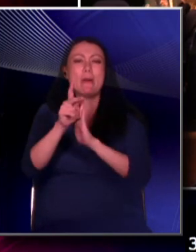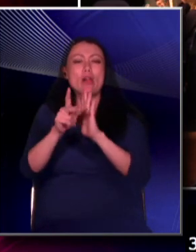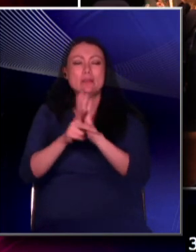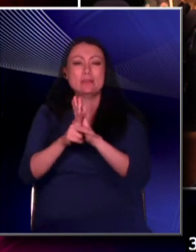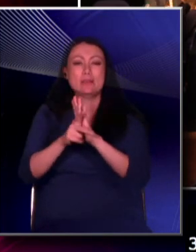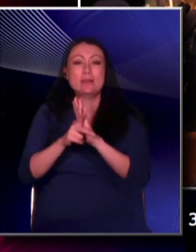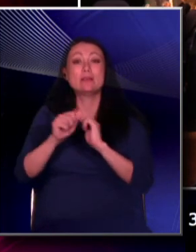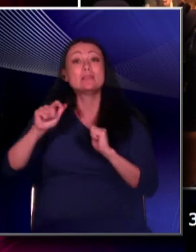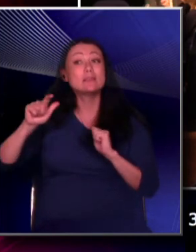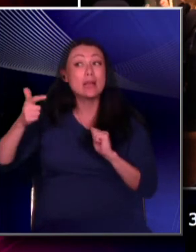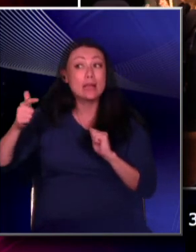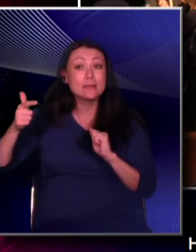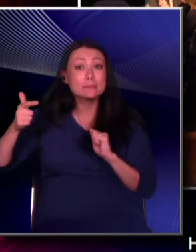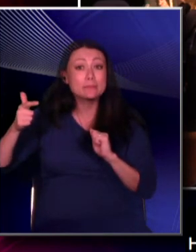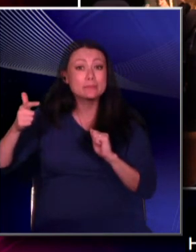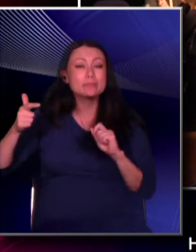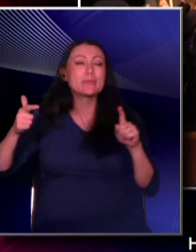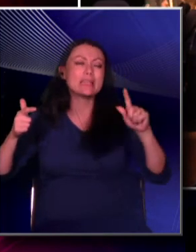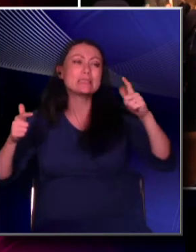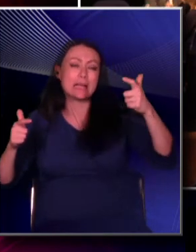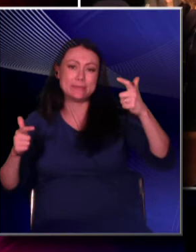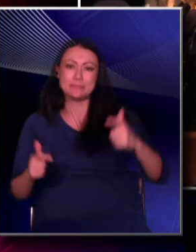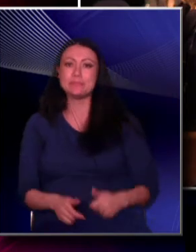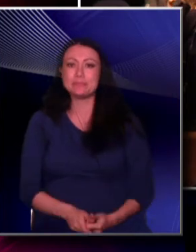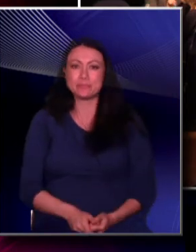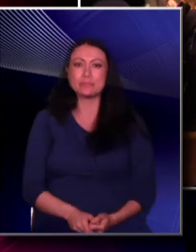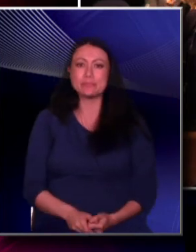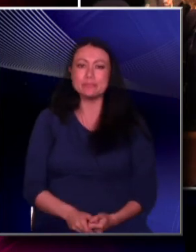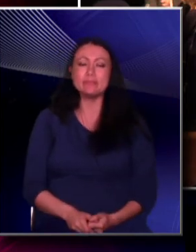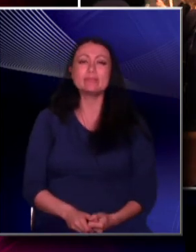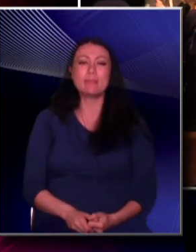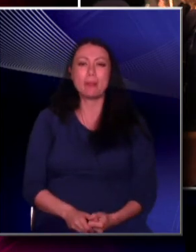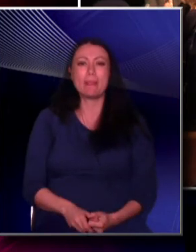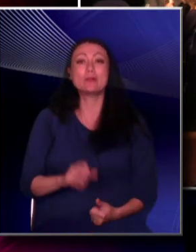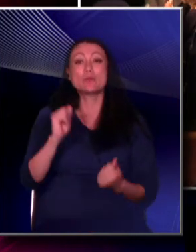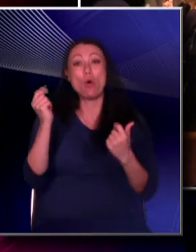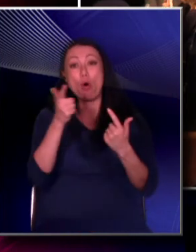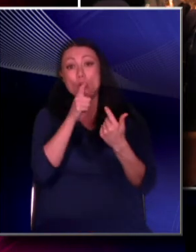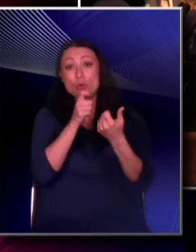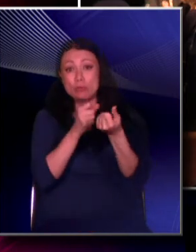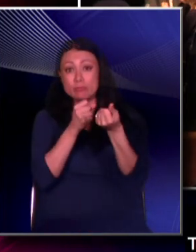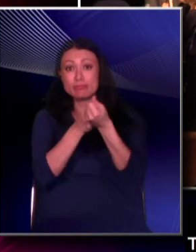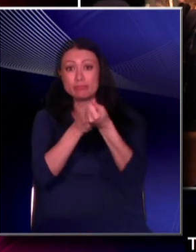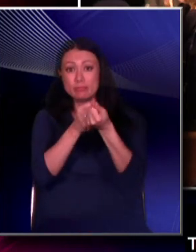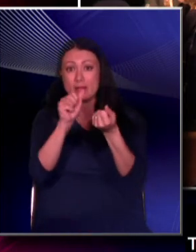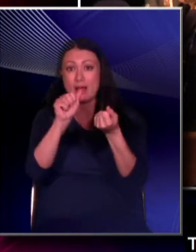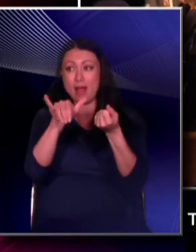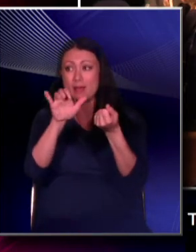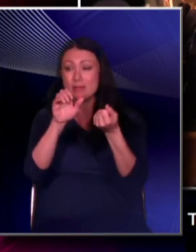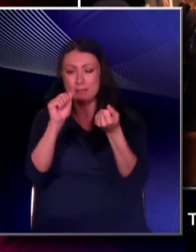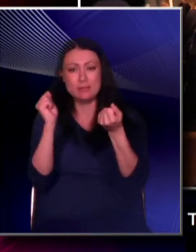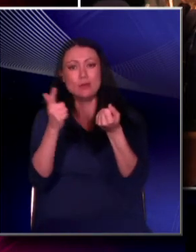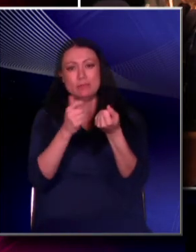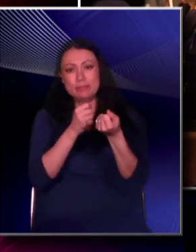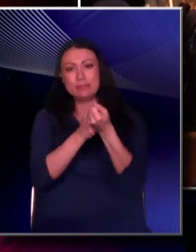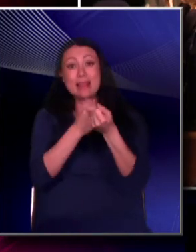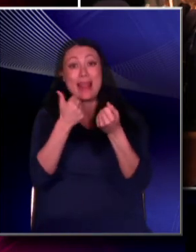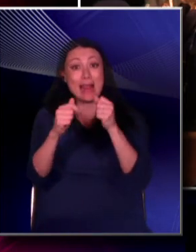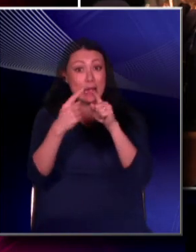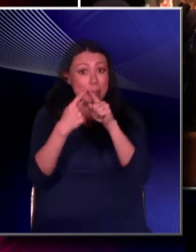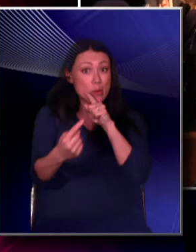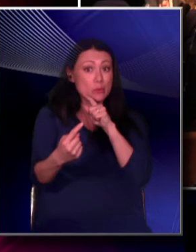second? I second. I have a motion and a second. All those in favor say aye. Aye. Aye. Those